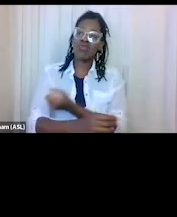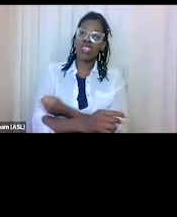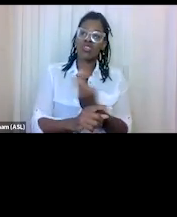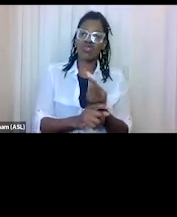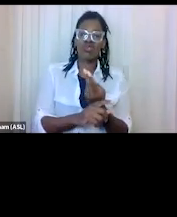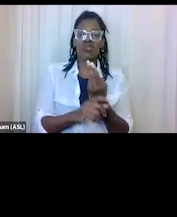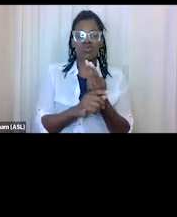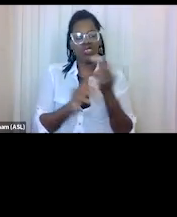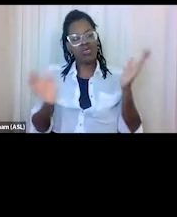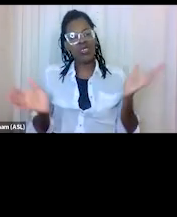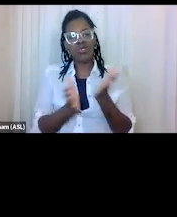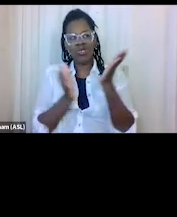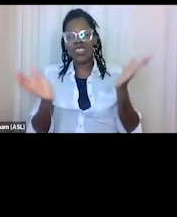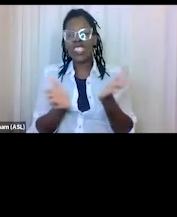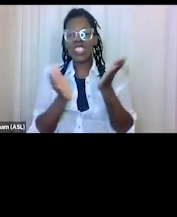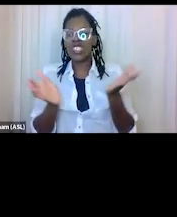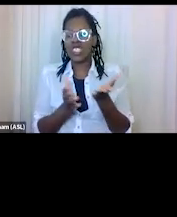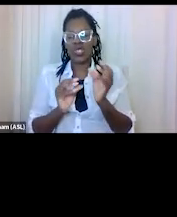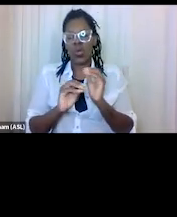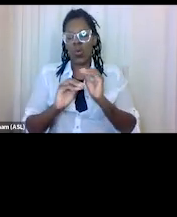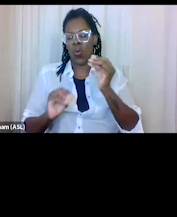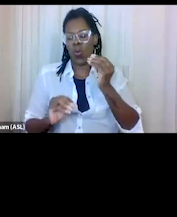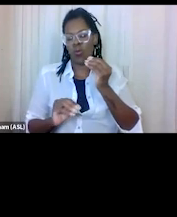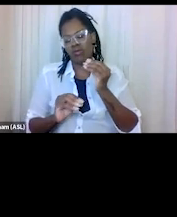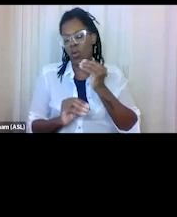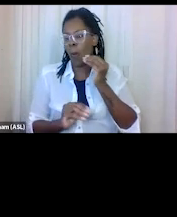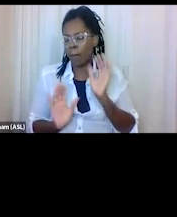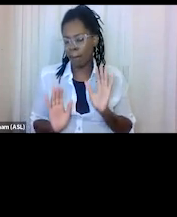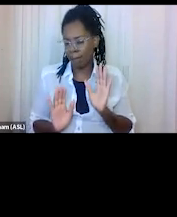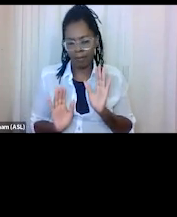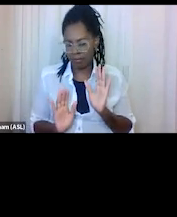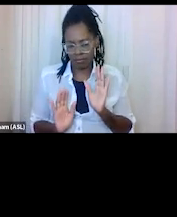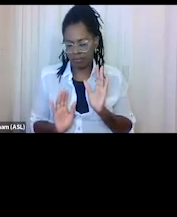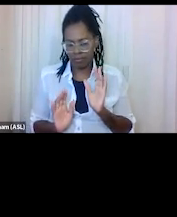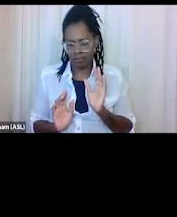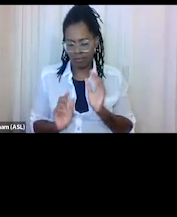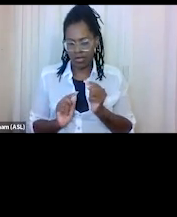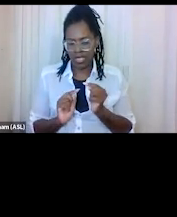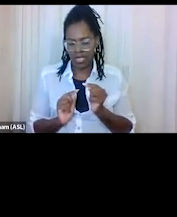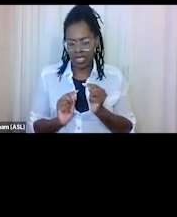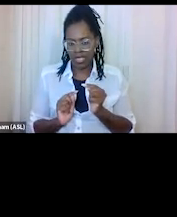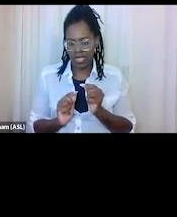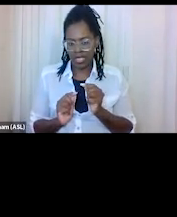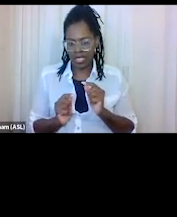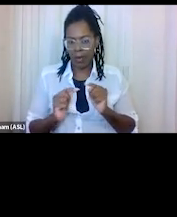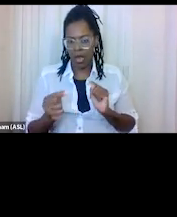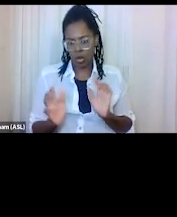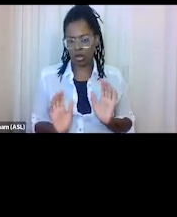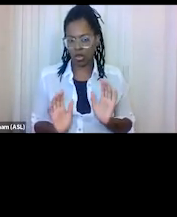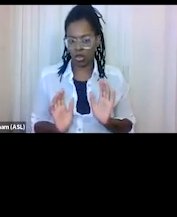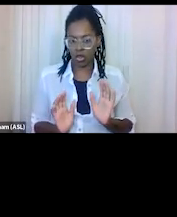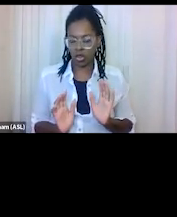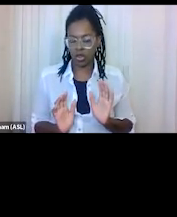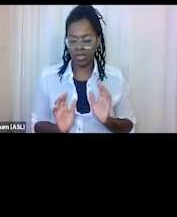homelessness. And this is really not the case. So it really is this other constellation of factors, including poverty and lack of affordable housing,